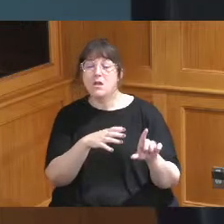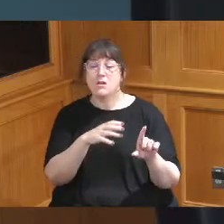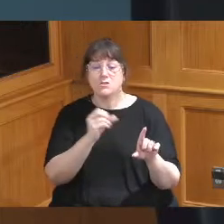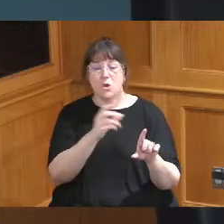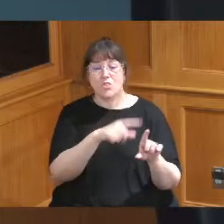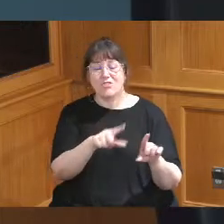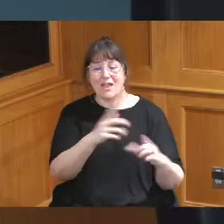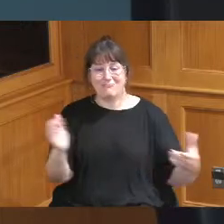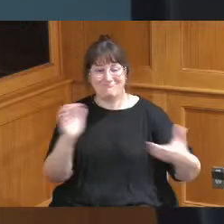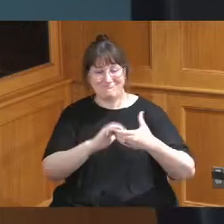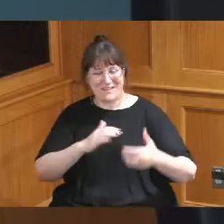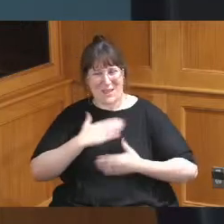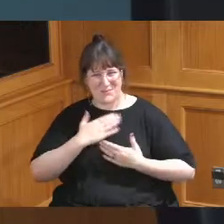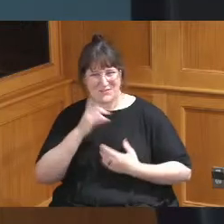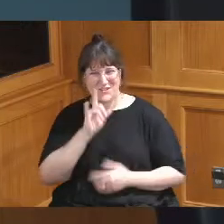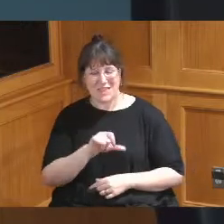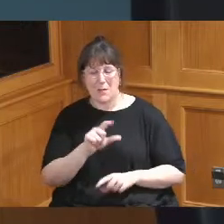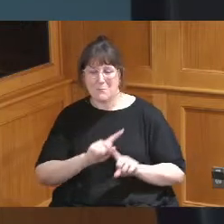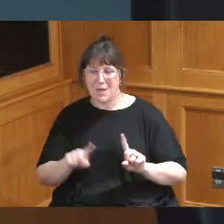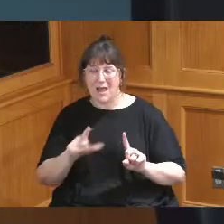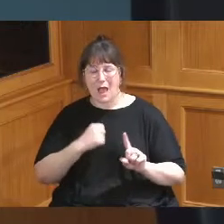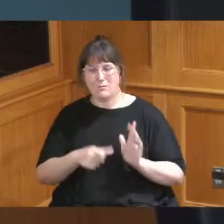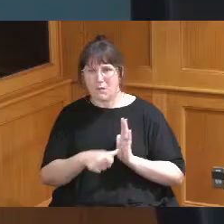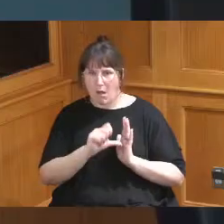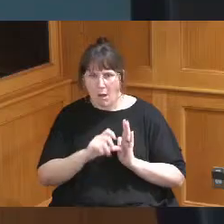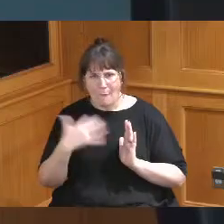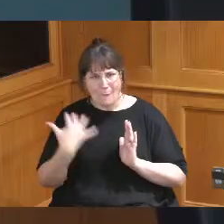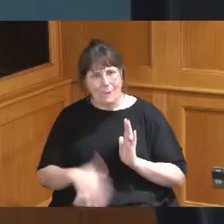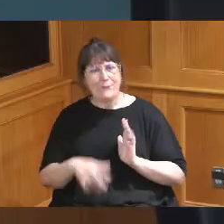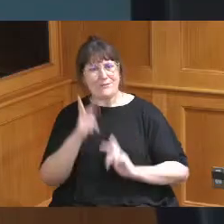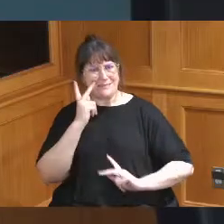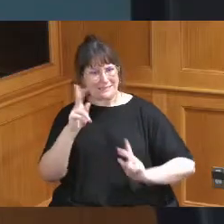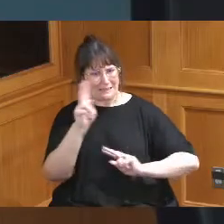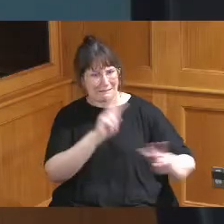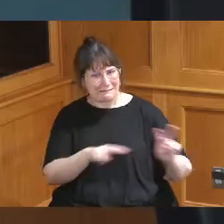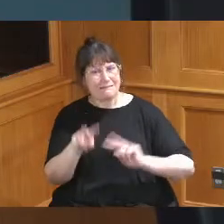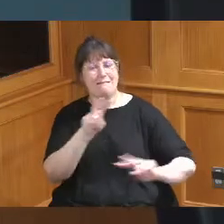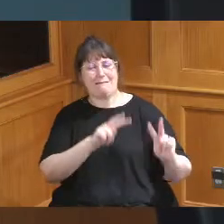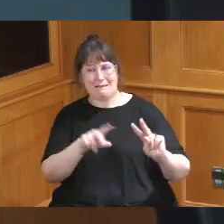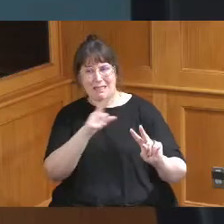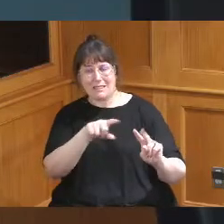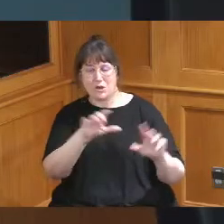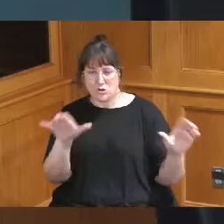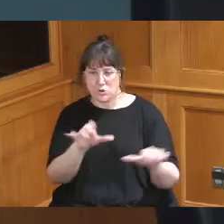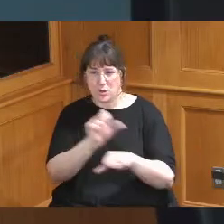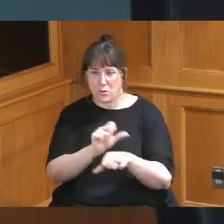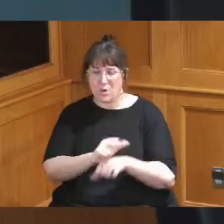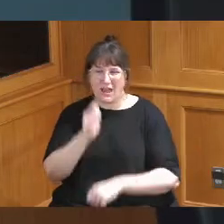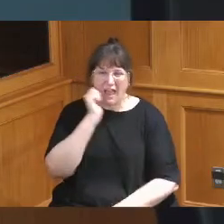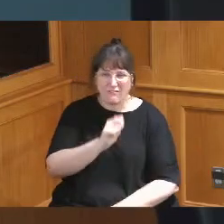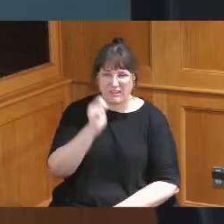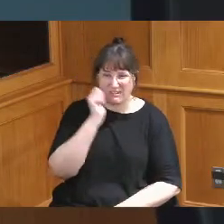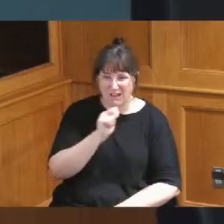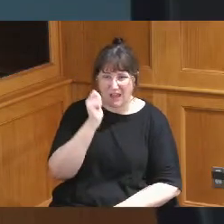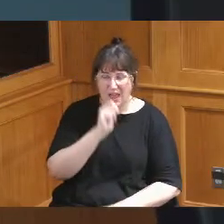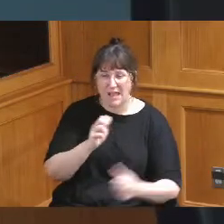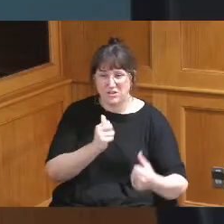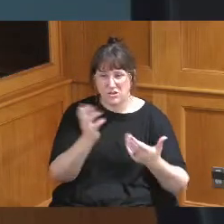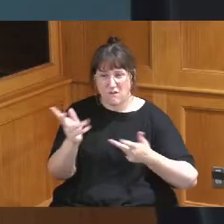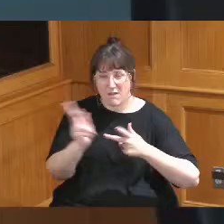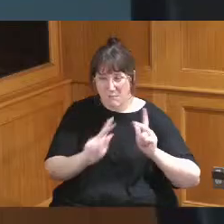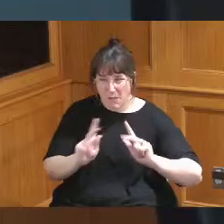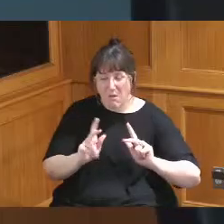for the partnership, but it's really impressive to be with those people that are doing that work every day, serving people